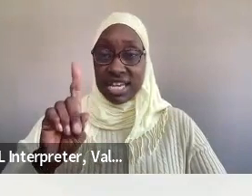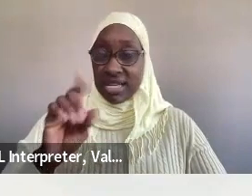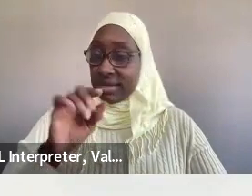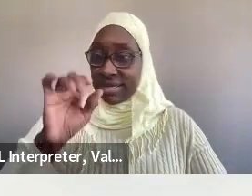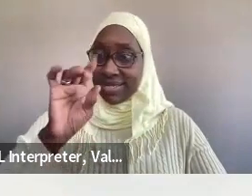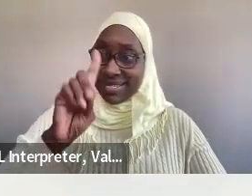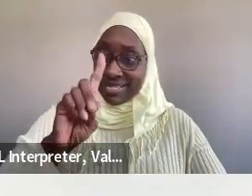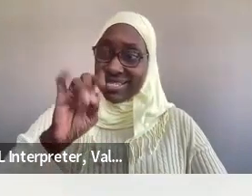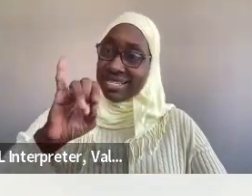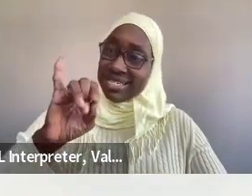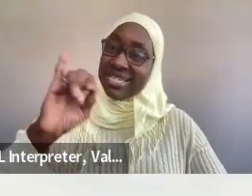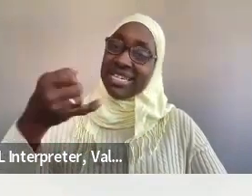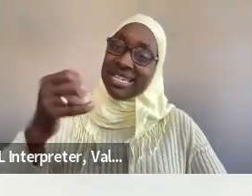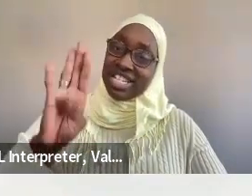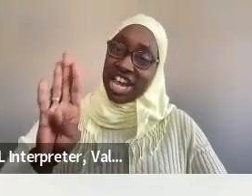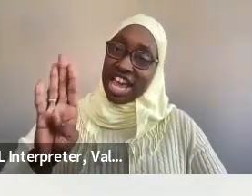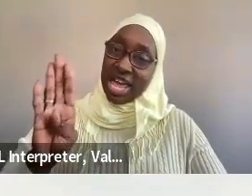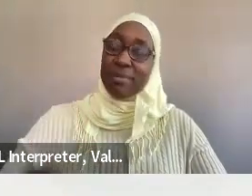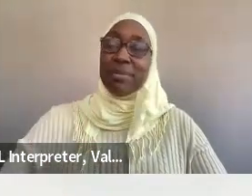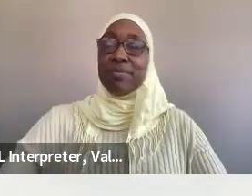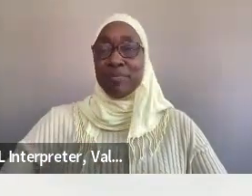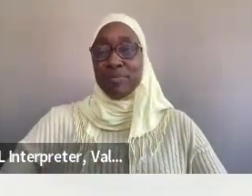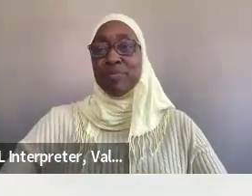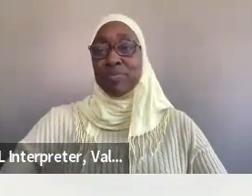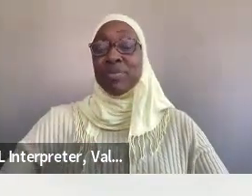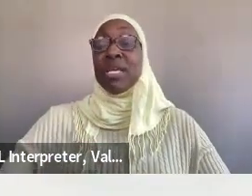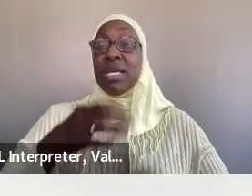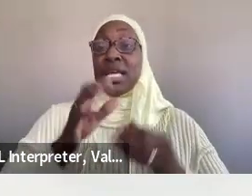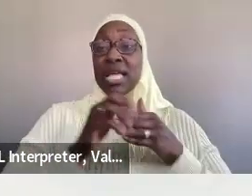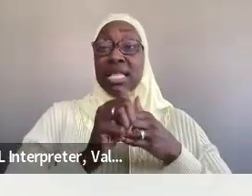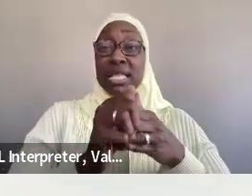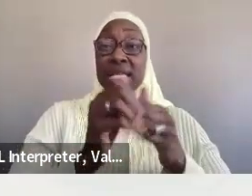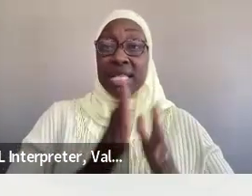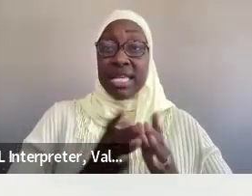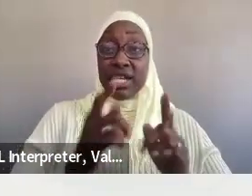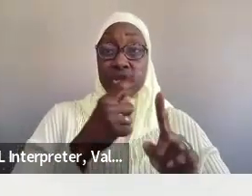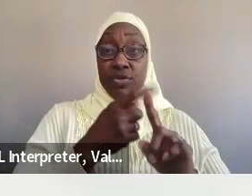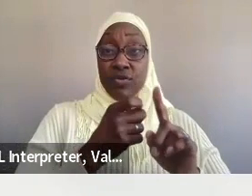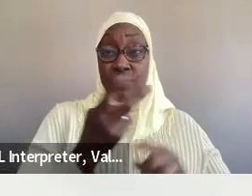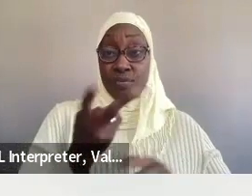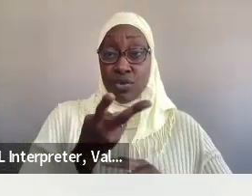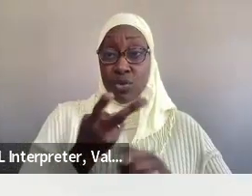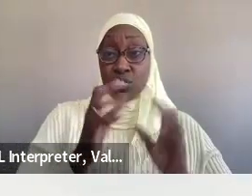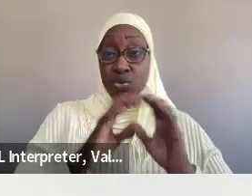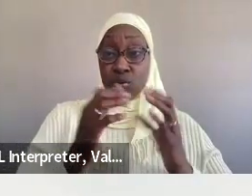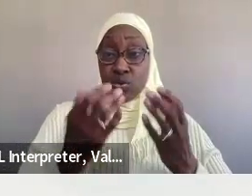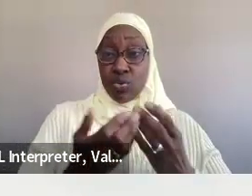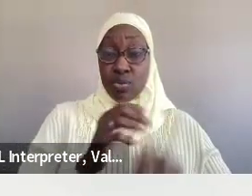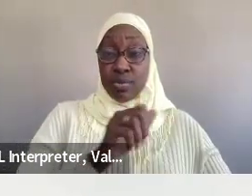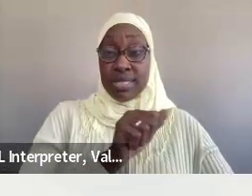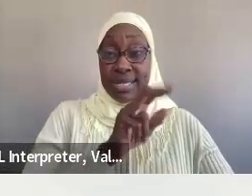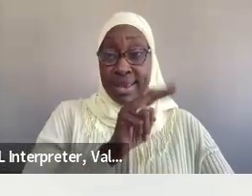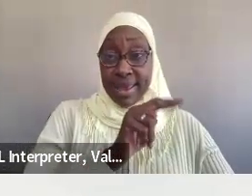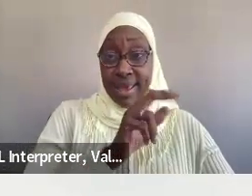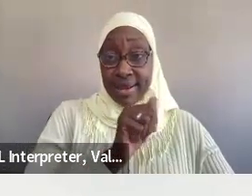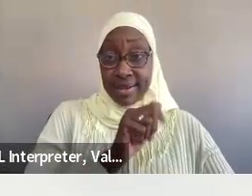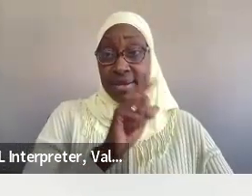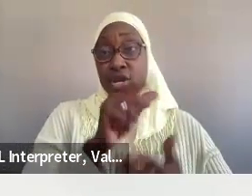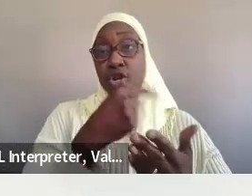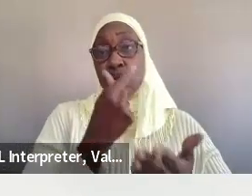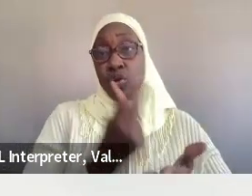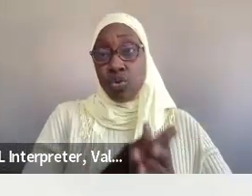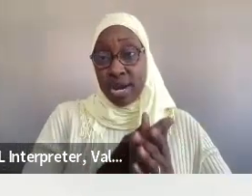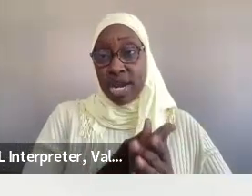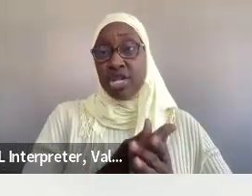And the leaders from these groups are Anna Owert. So Anna is a graduating senior at Brown studying computer science with a focus